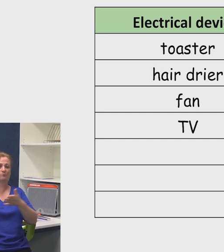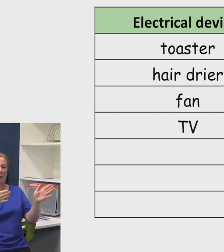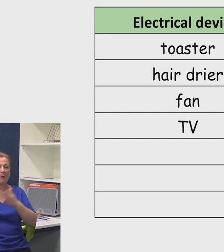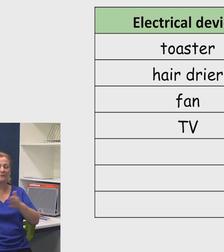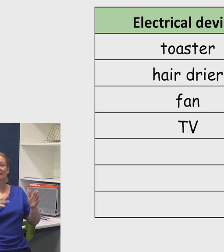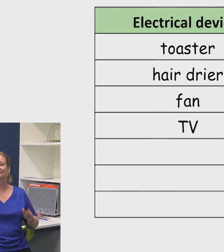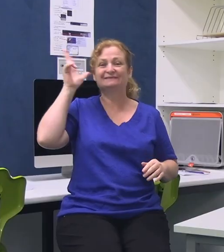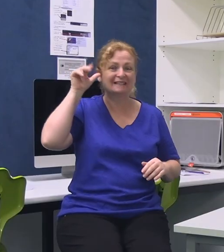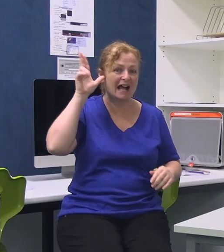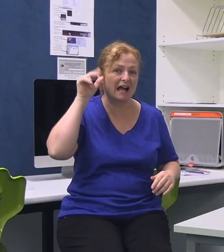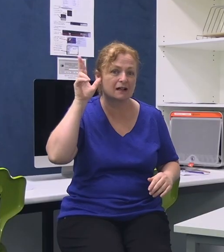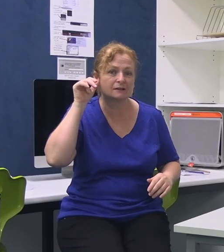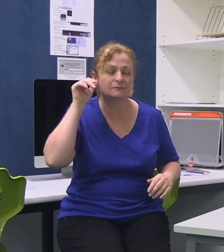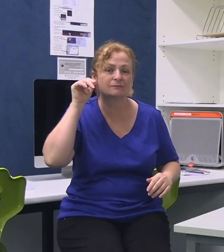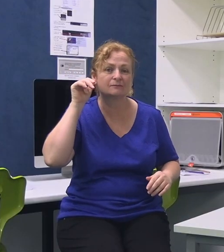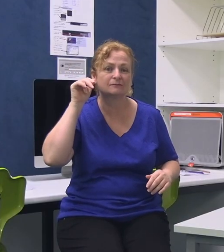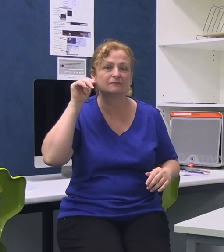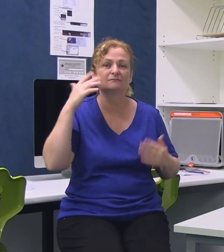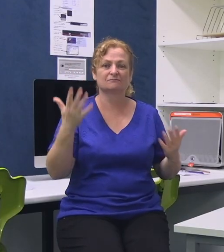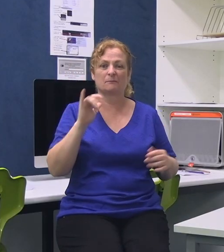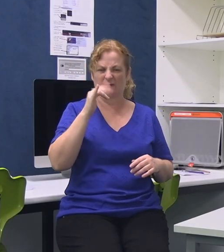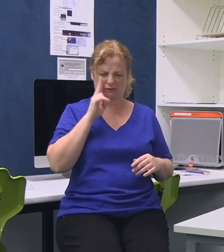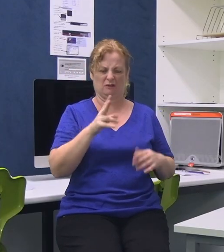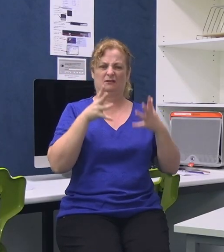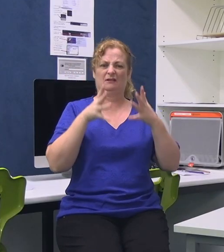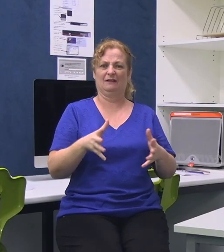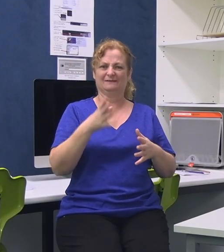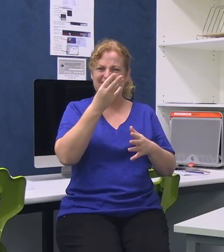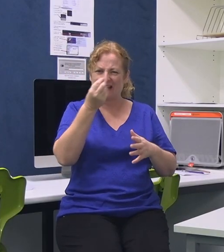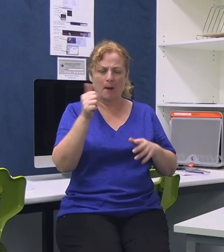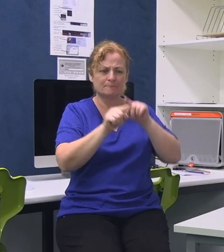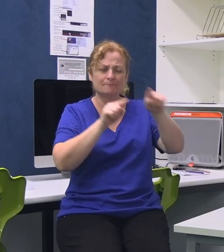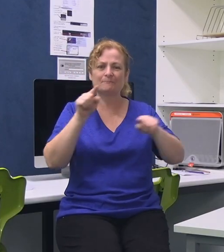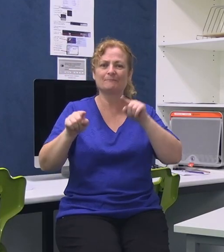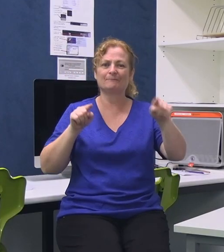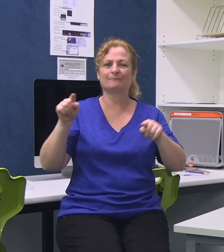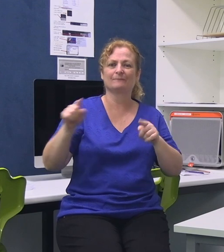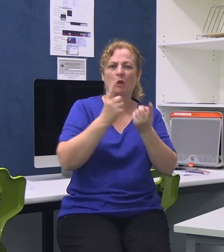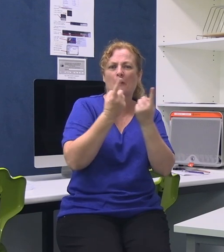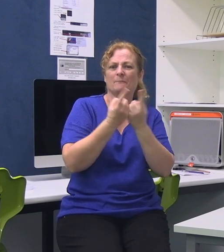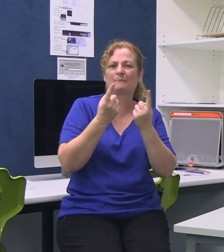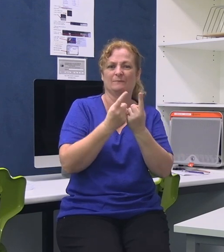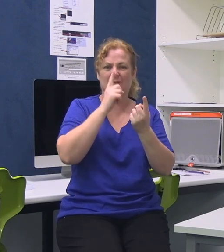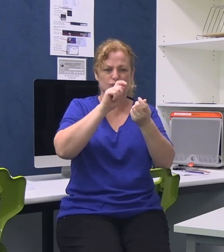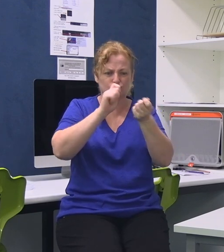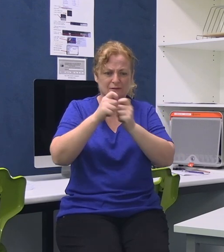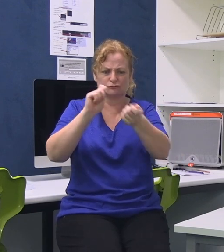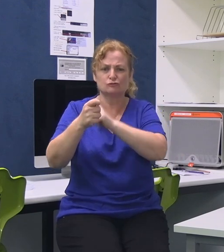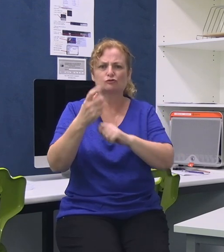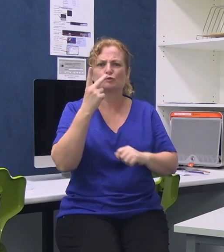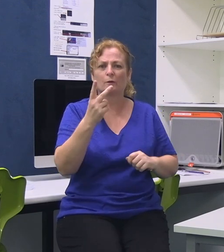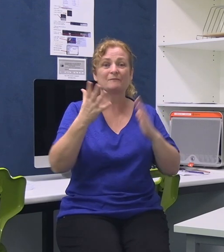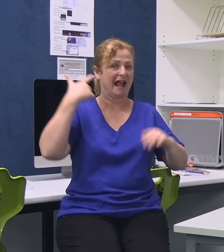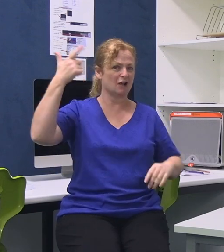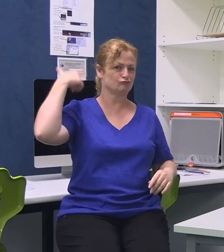sound. By the way, you might find some devices that do more than one transformation. A hairdryer, for